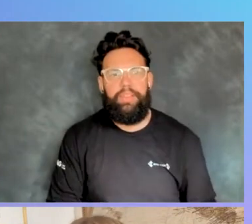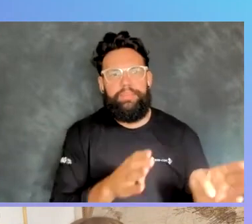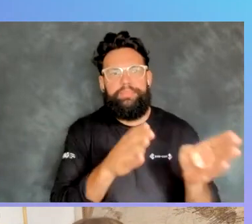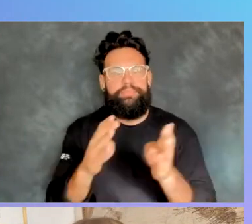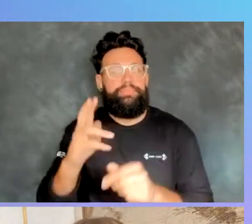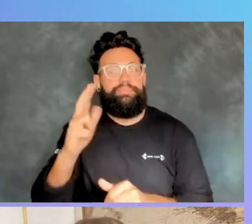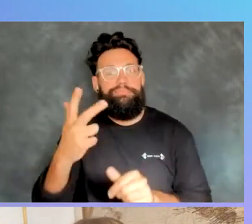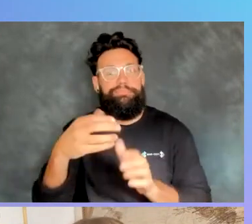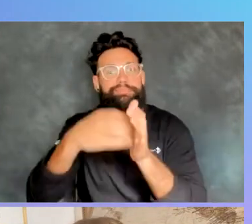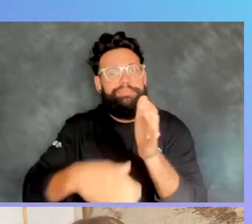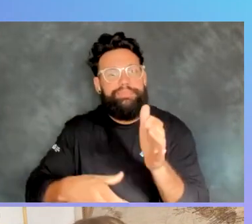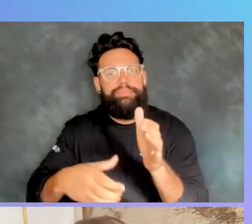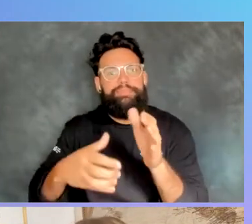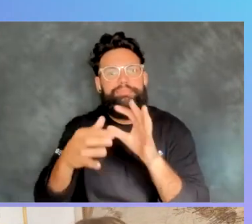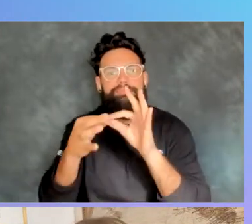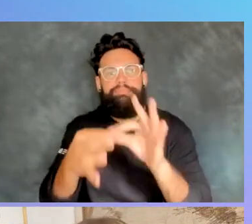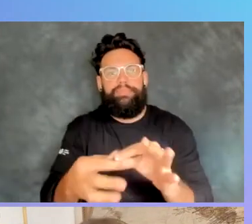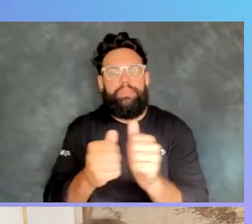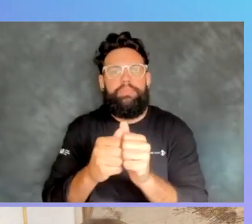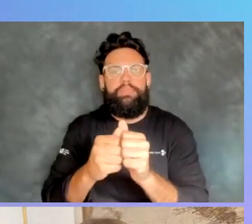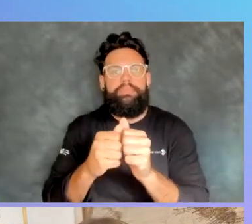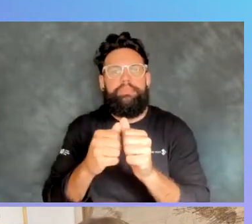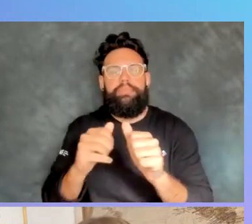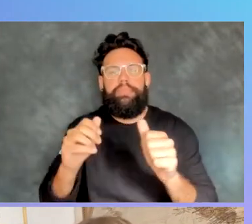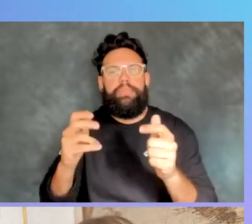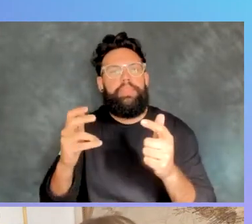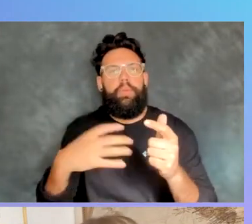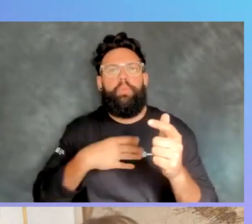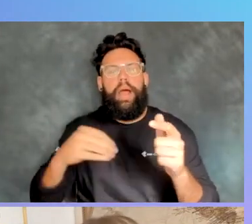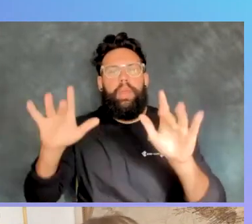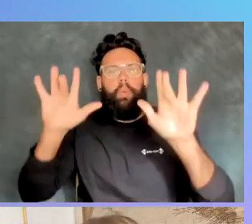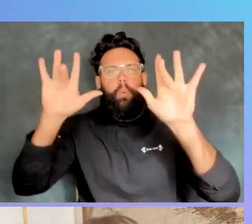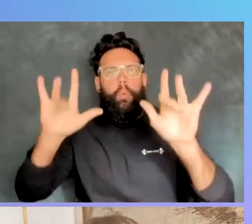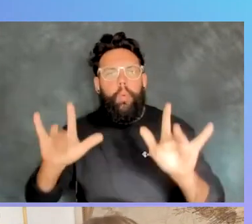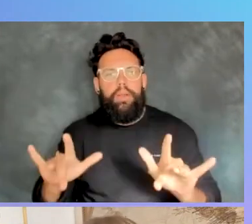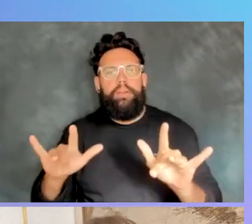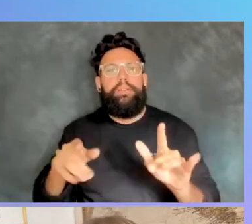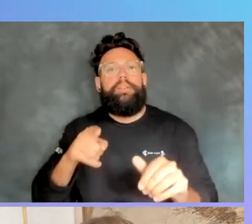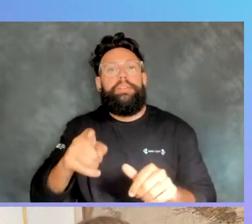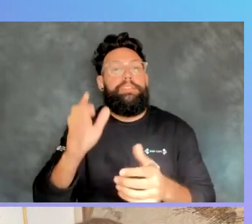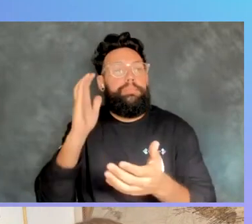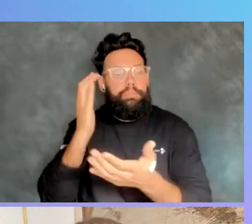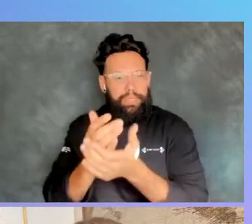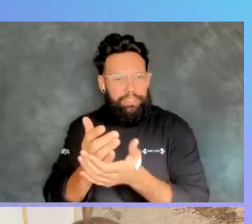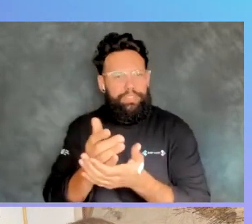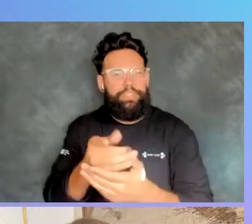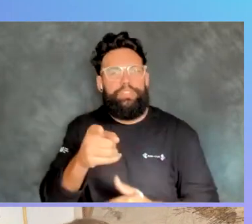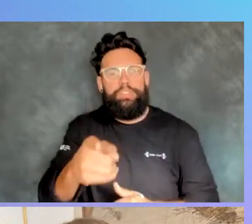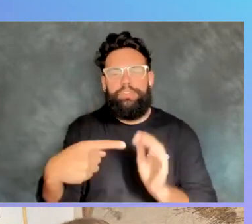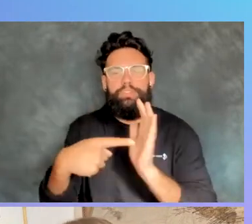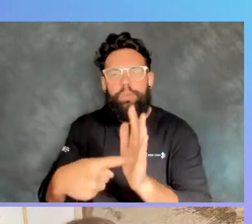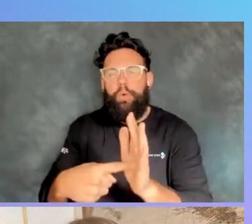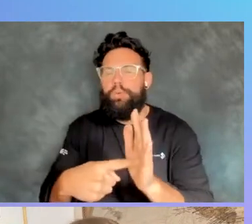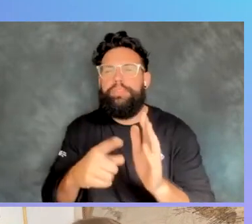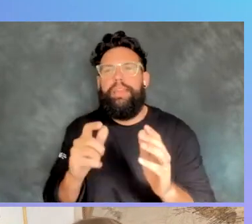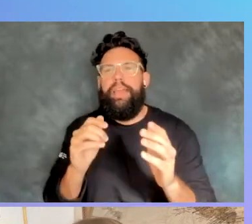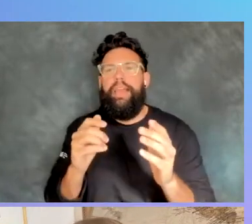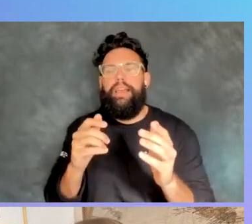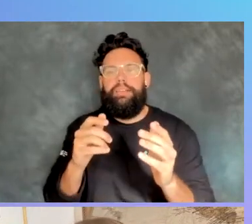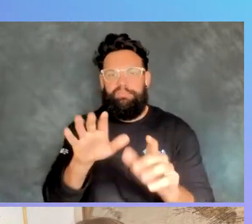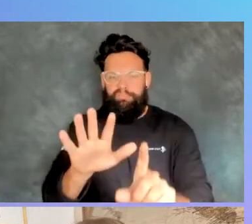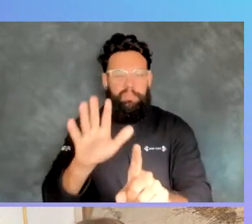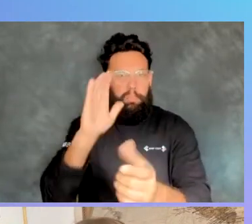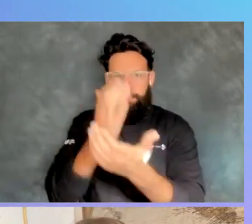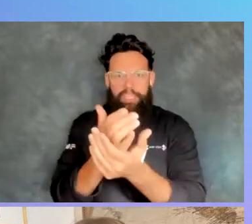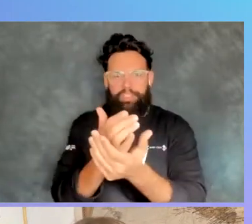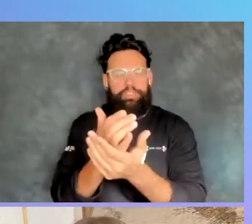The third category was negative space. So the image of this page from the style guide shows how to put enough negative space between your components for